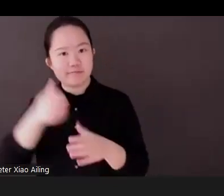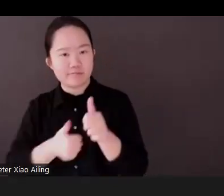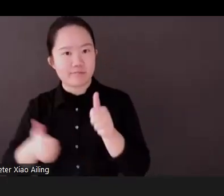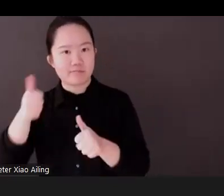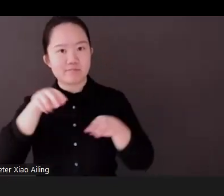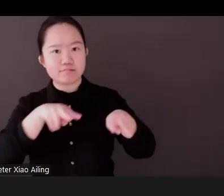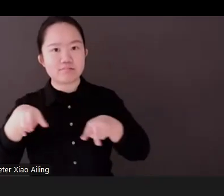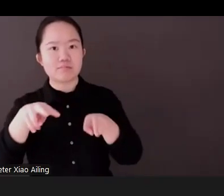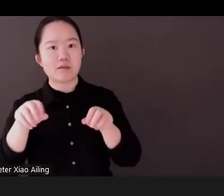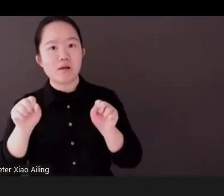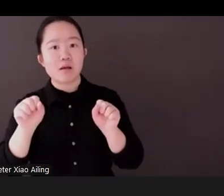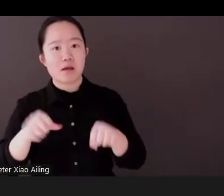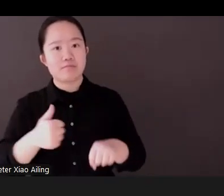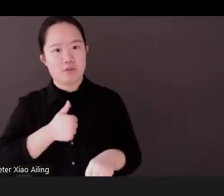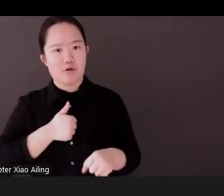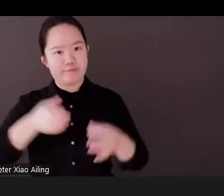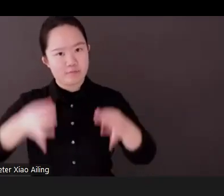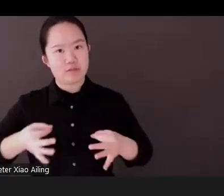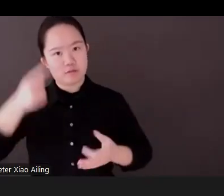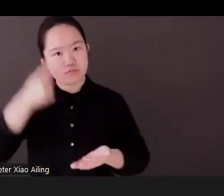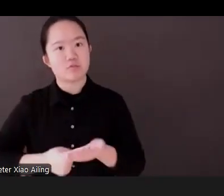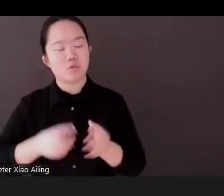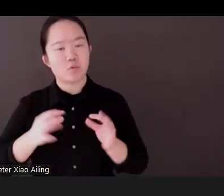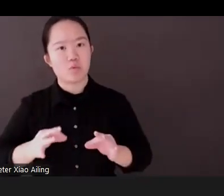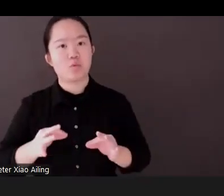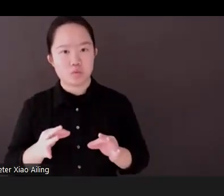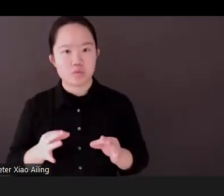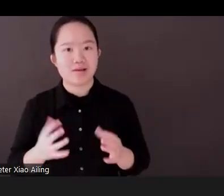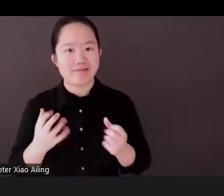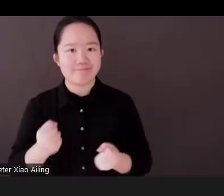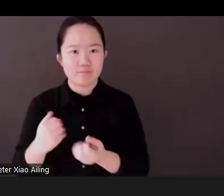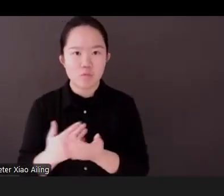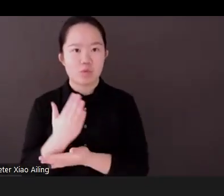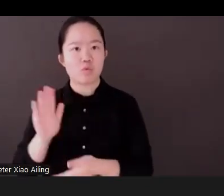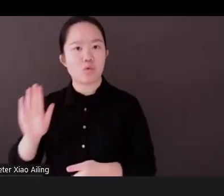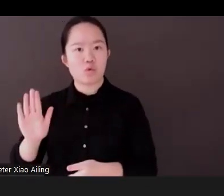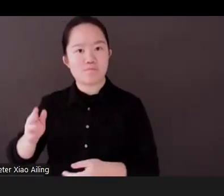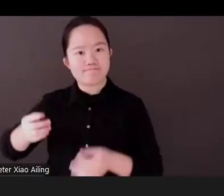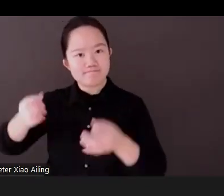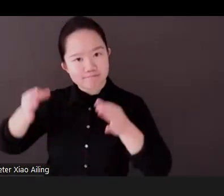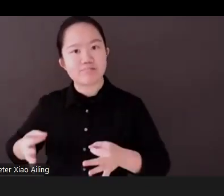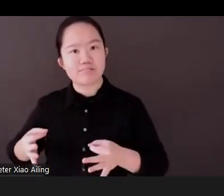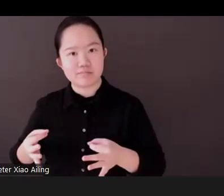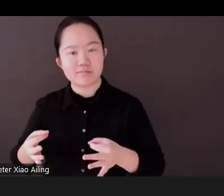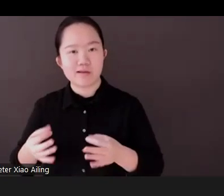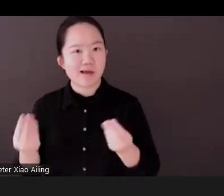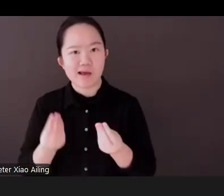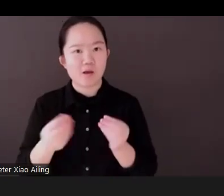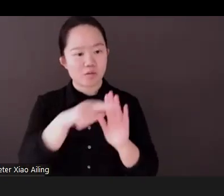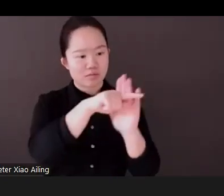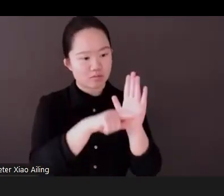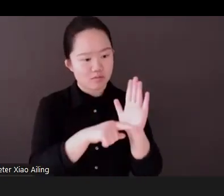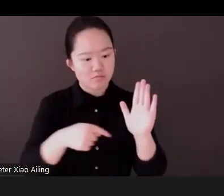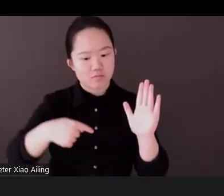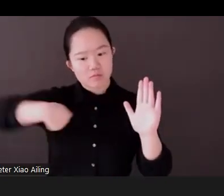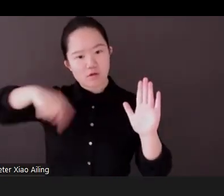there is, I hope there will be some coordination and discussions between supervisory agencies between